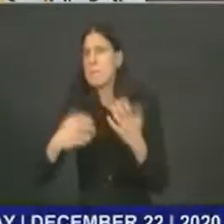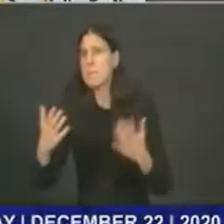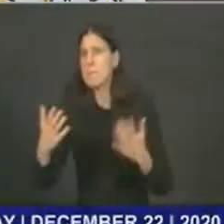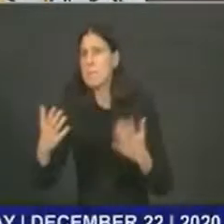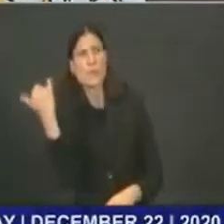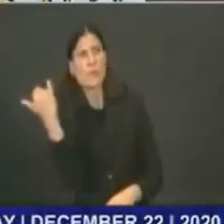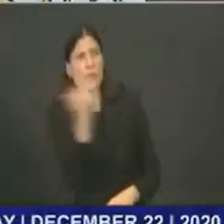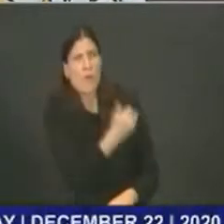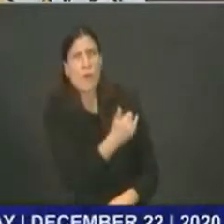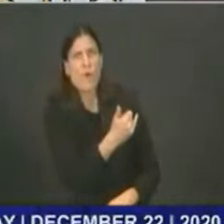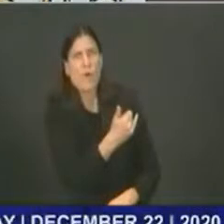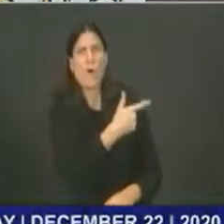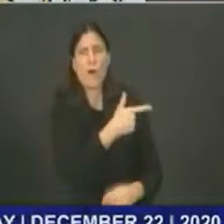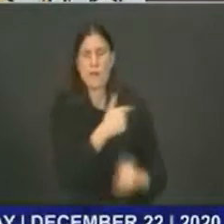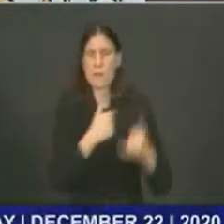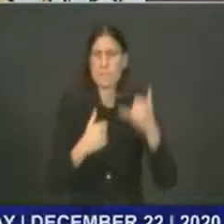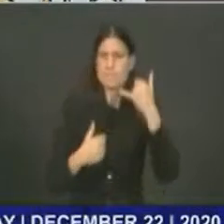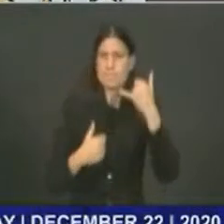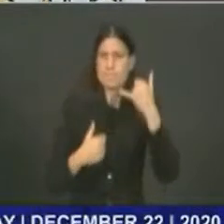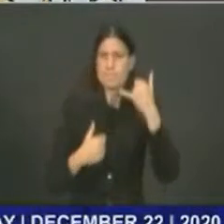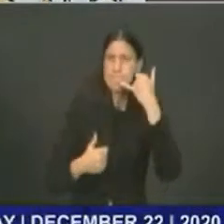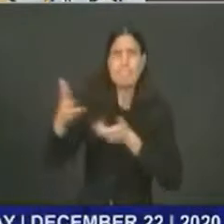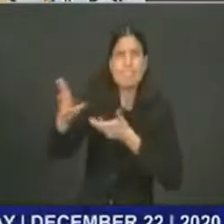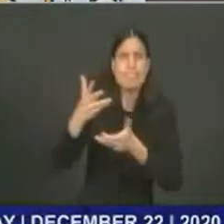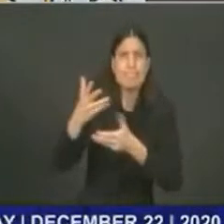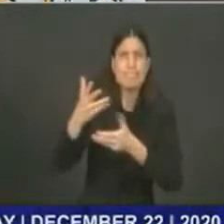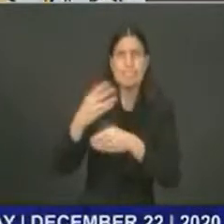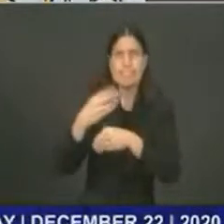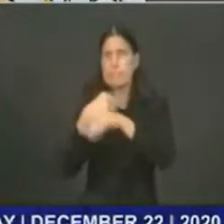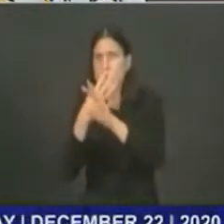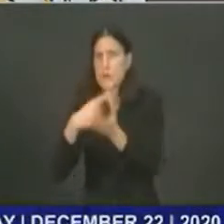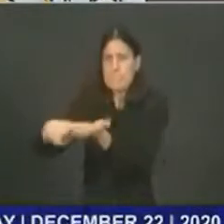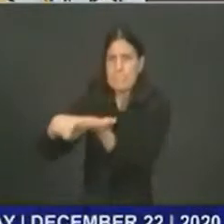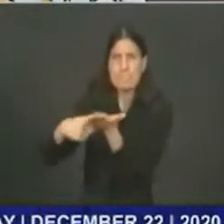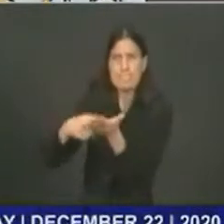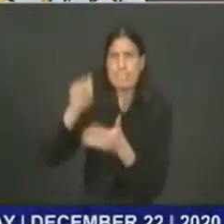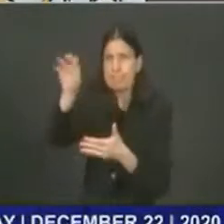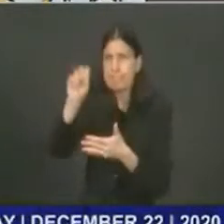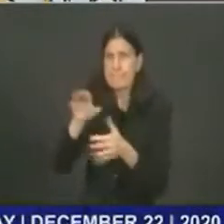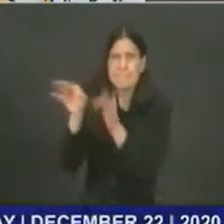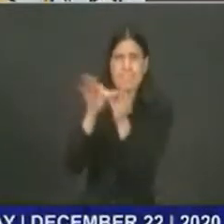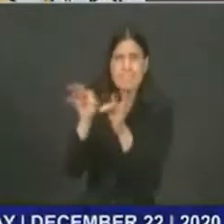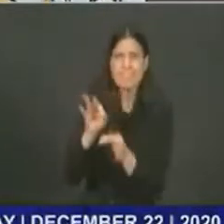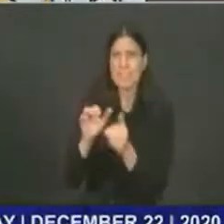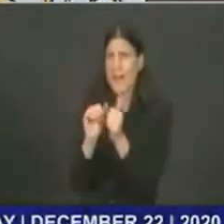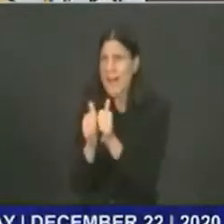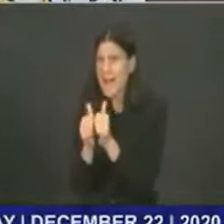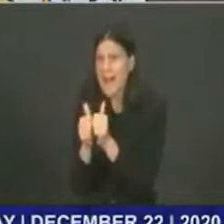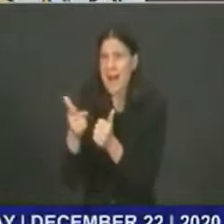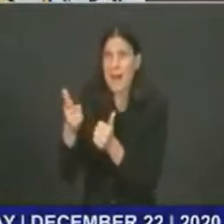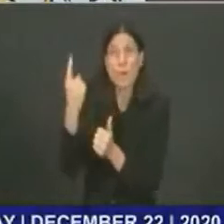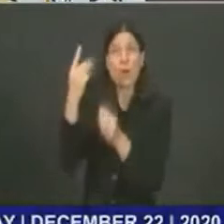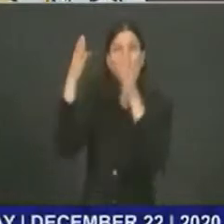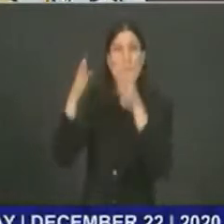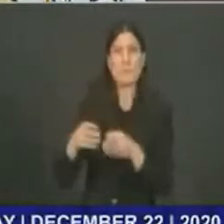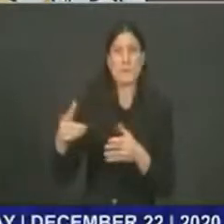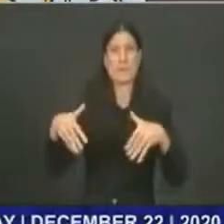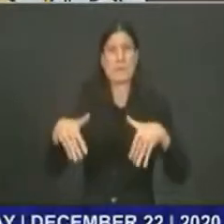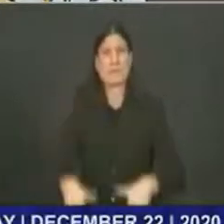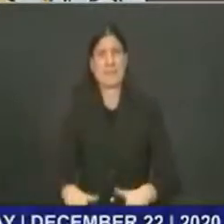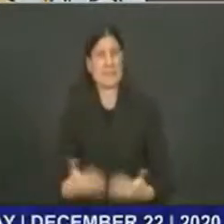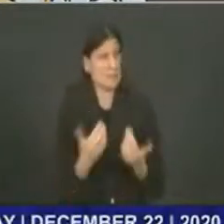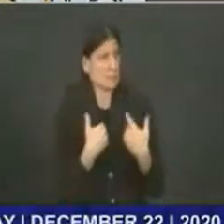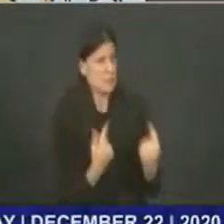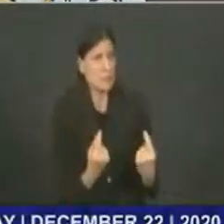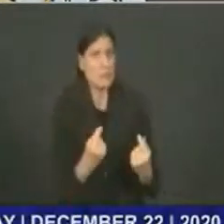So thank you for going above and beyond. She knew the person on the other end of the line was stressed out of a job, and